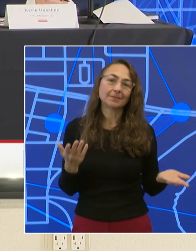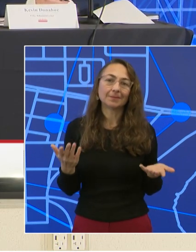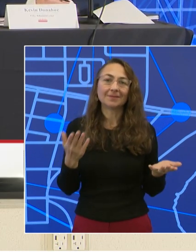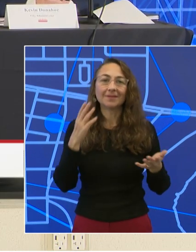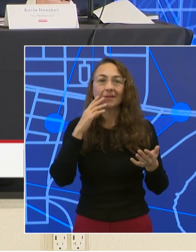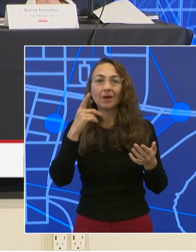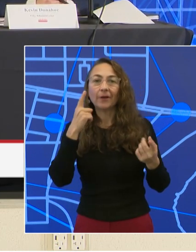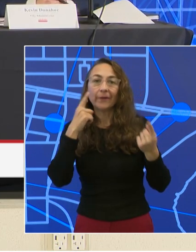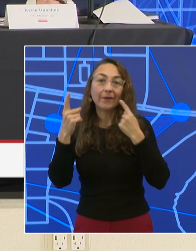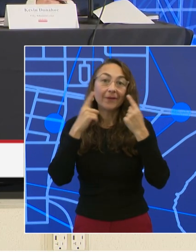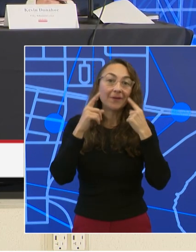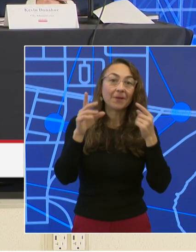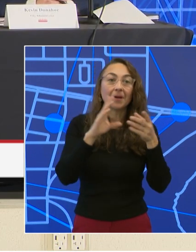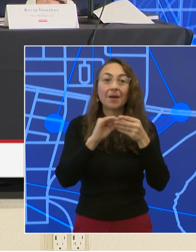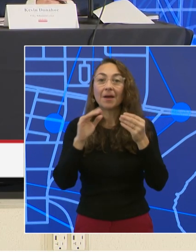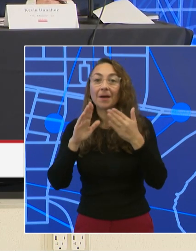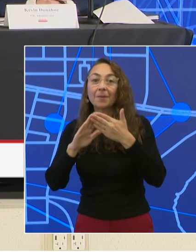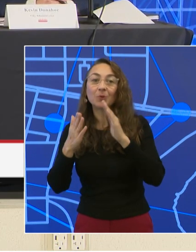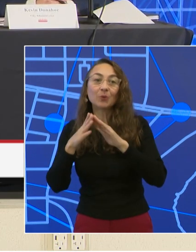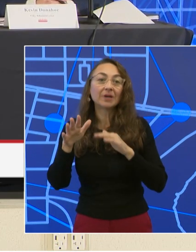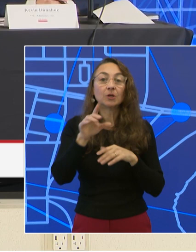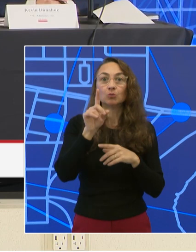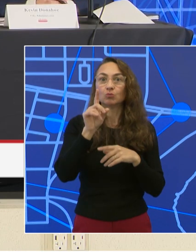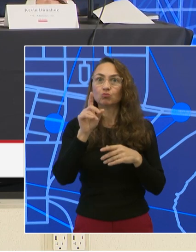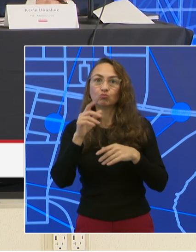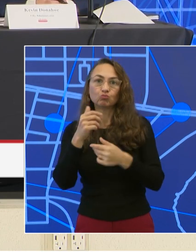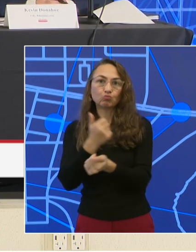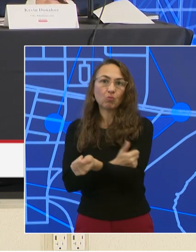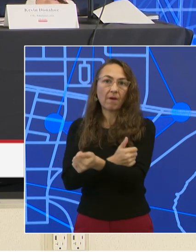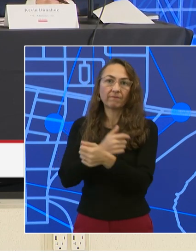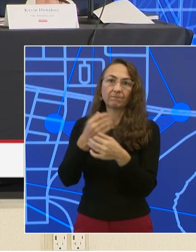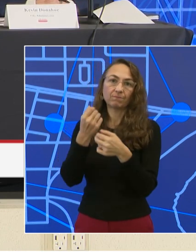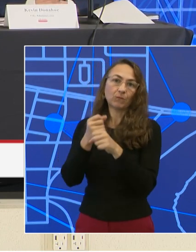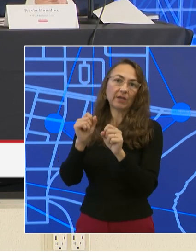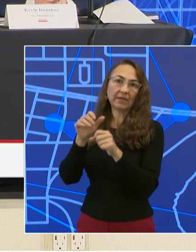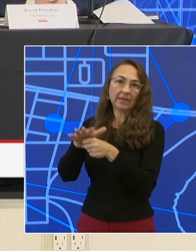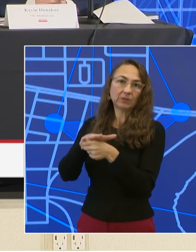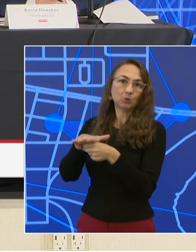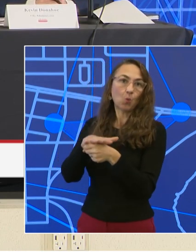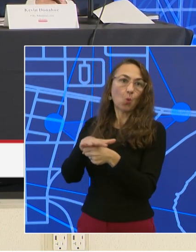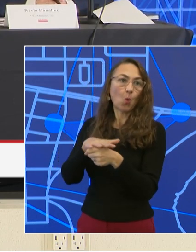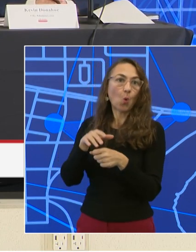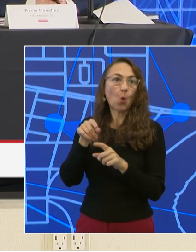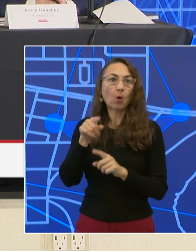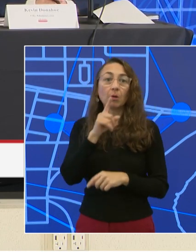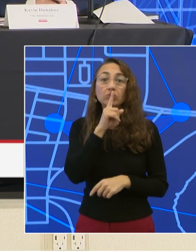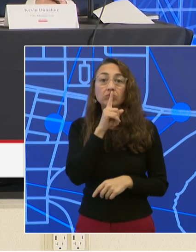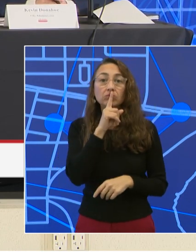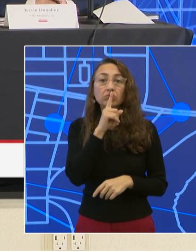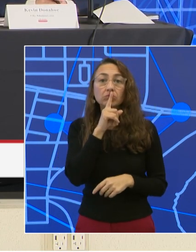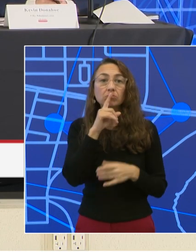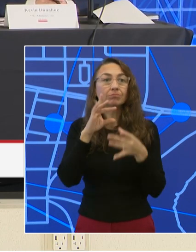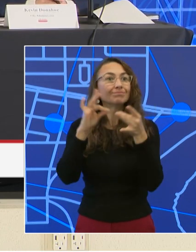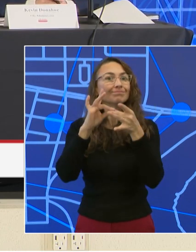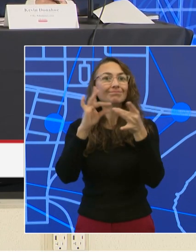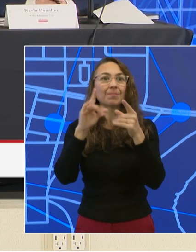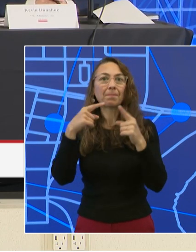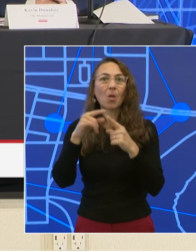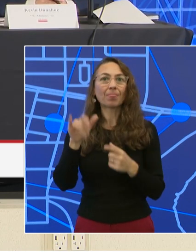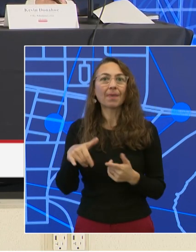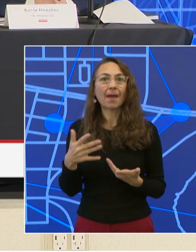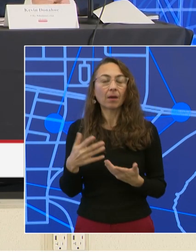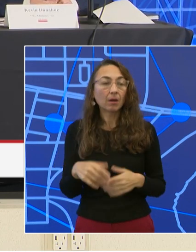about drug-free zones. That's not what we hear when a carjacker who has done 8 carjackings has been